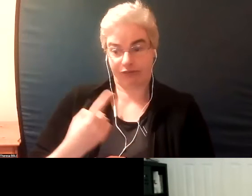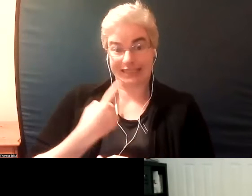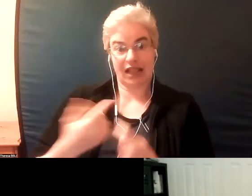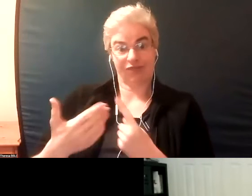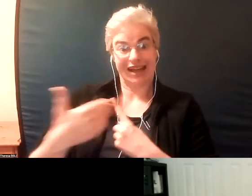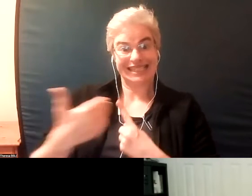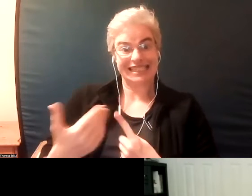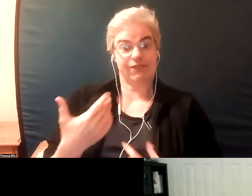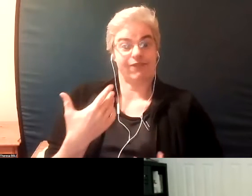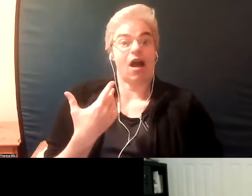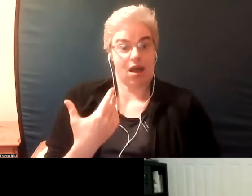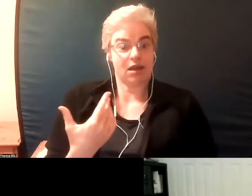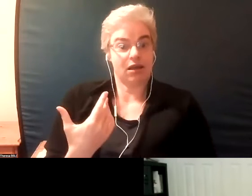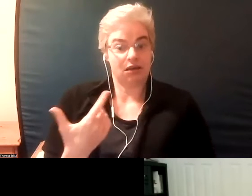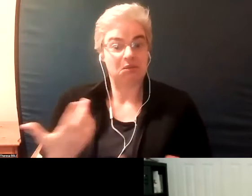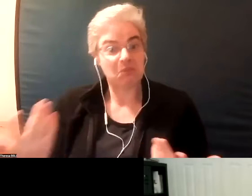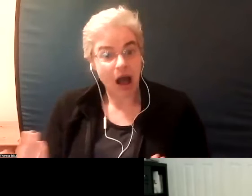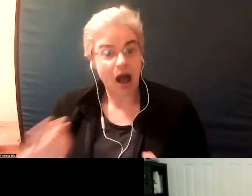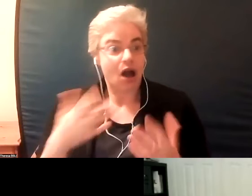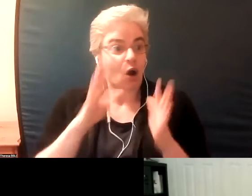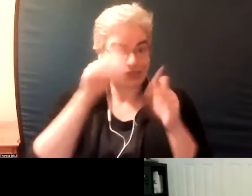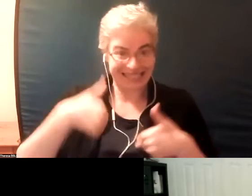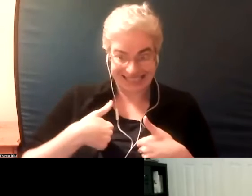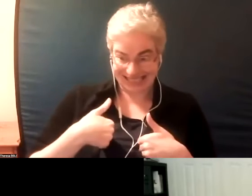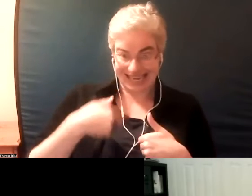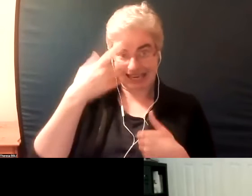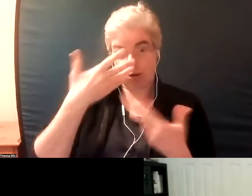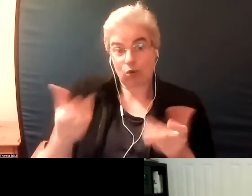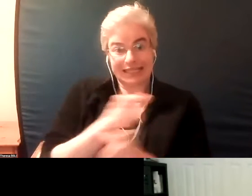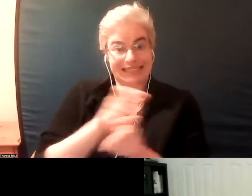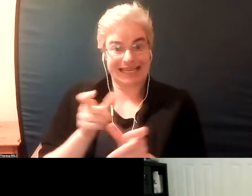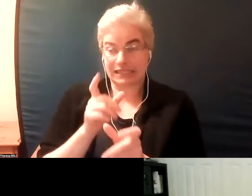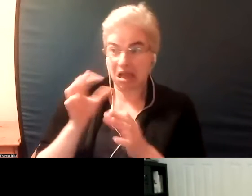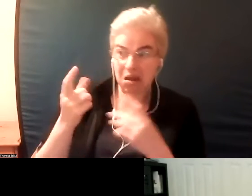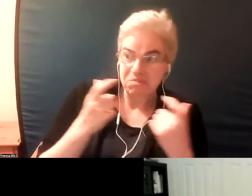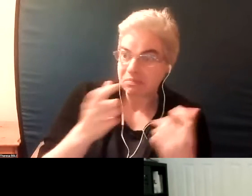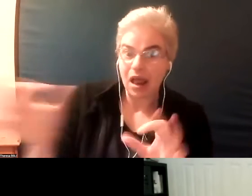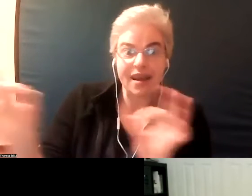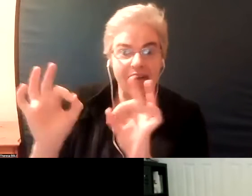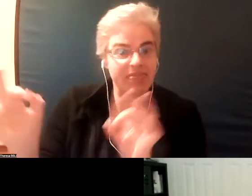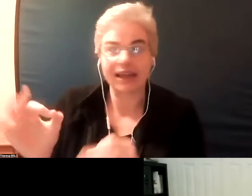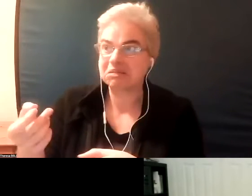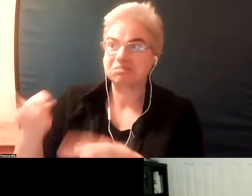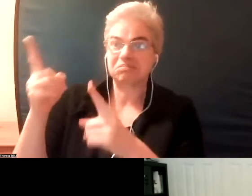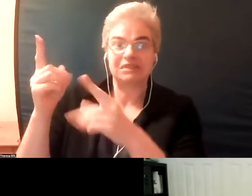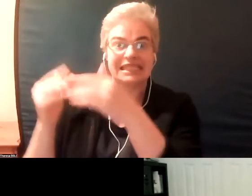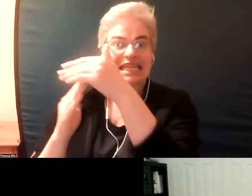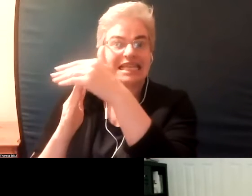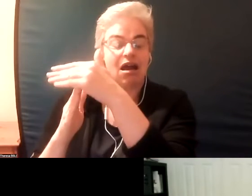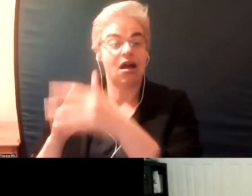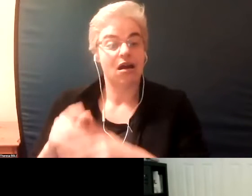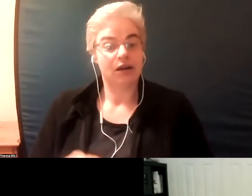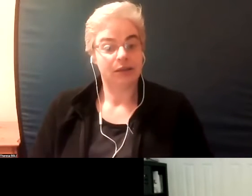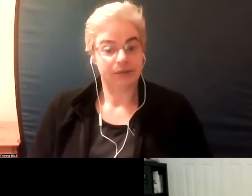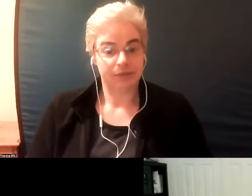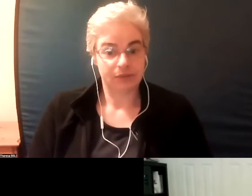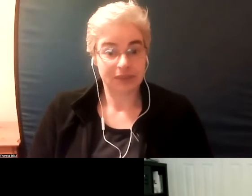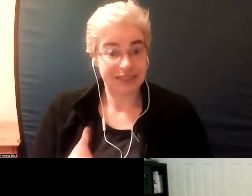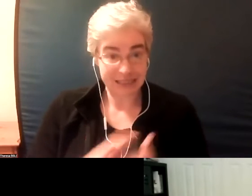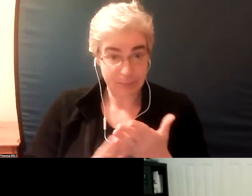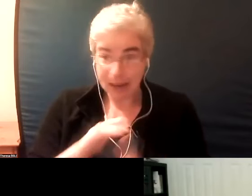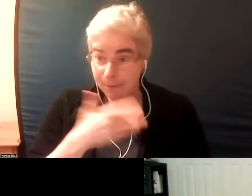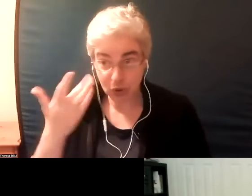self-identify either as autistic or dyslexic. And I talked with the members. That doesn't mean to say there aren't any. It's